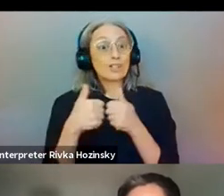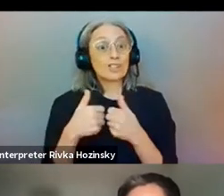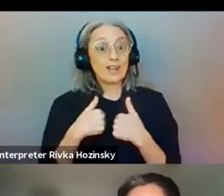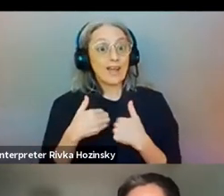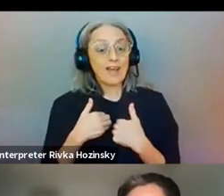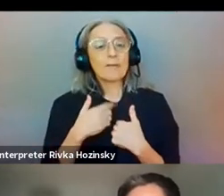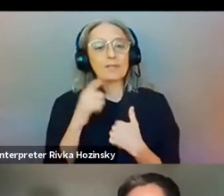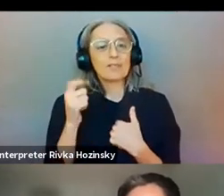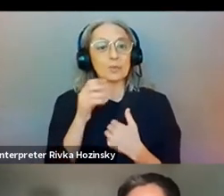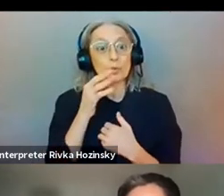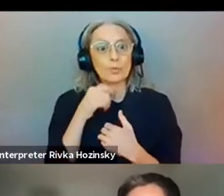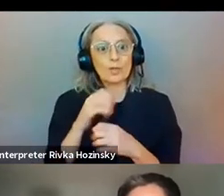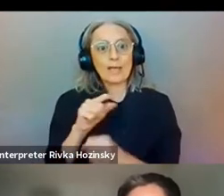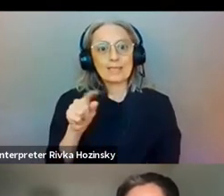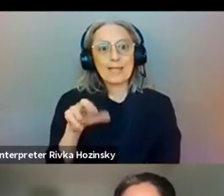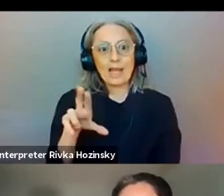co-creation is